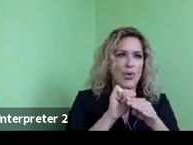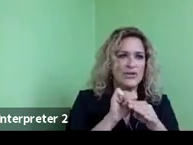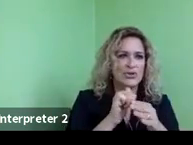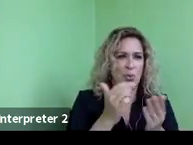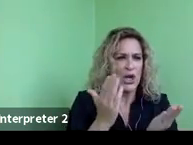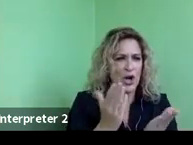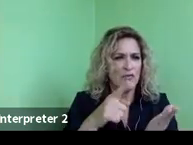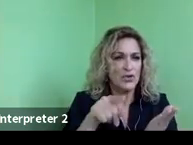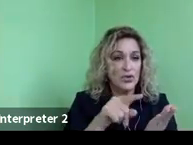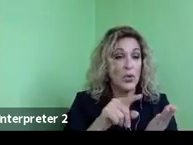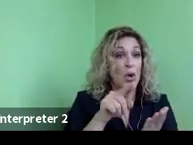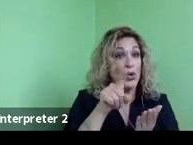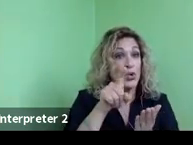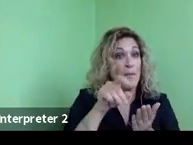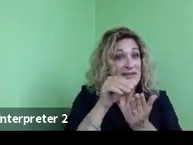every detail of the